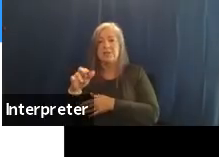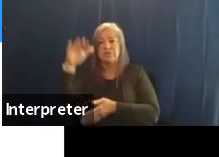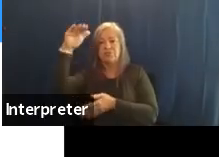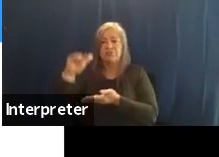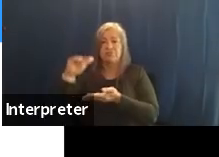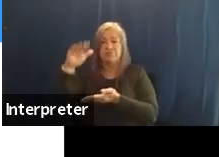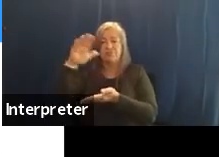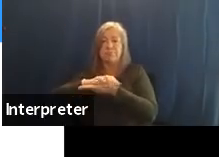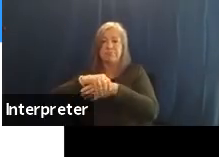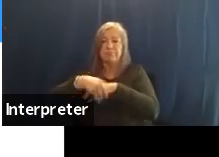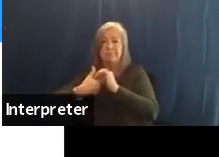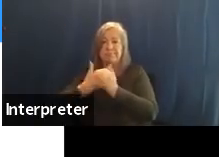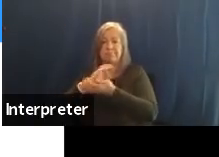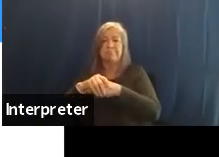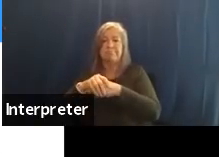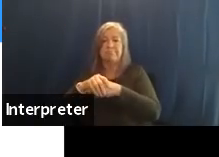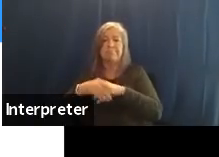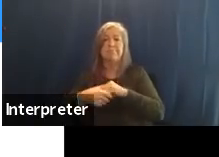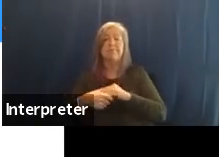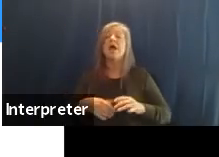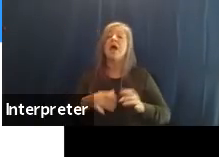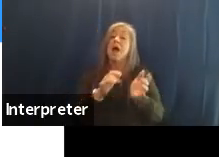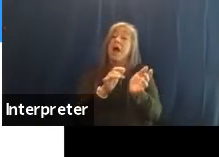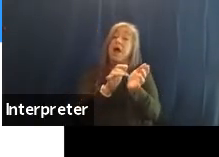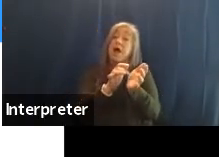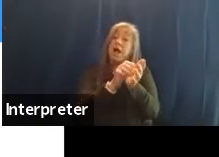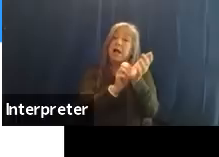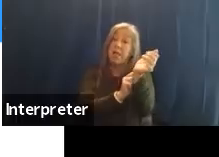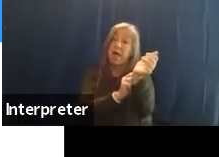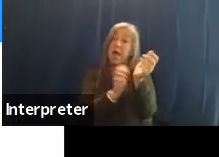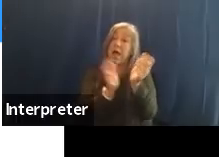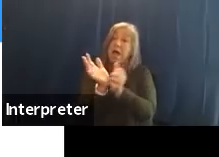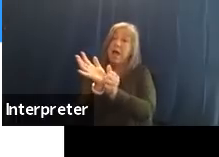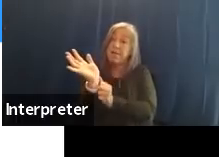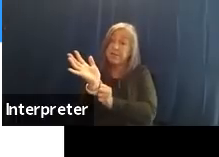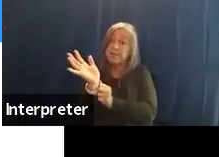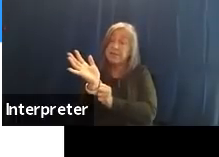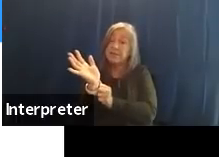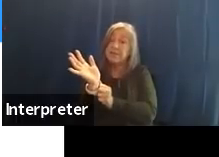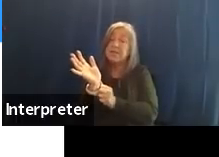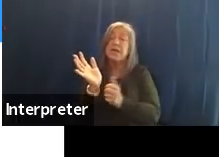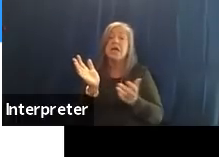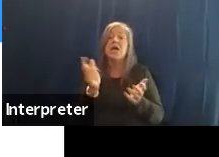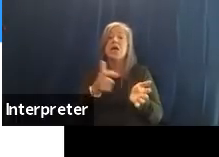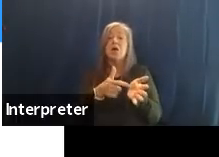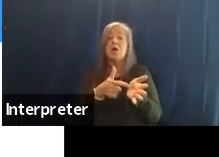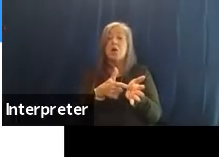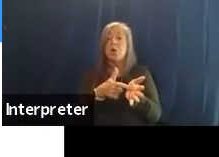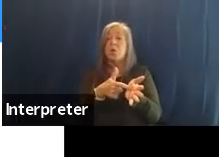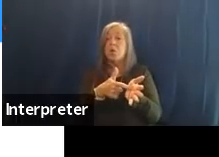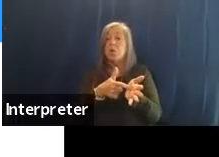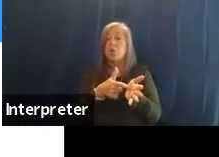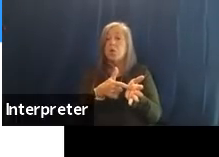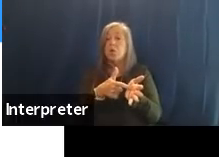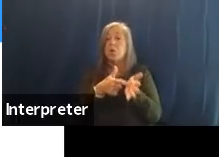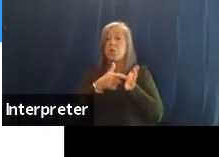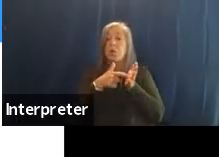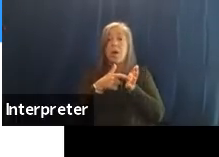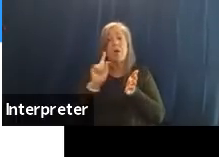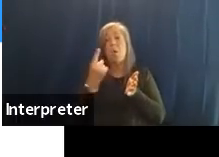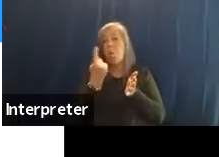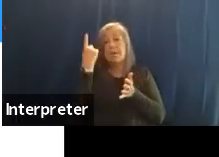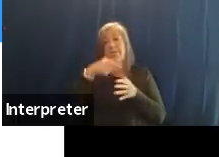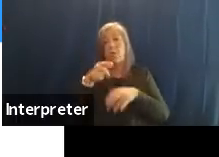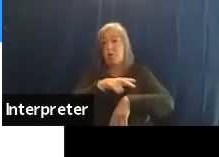the gloves are only needed for the same tasks that you've been using them for on a normal basis. And so